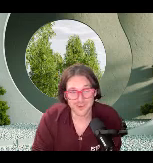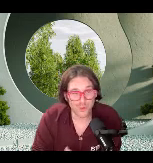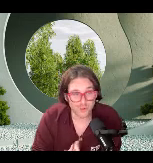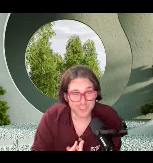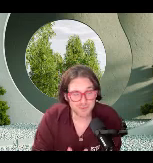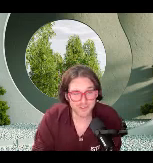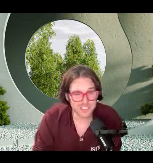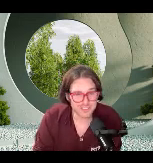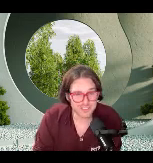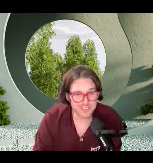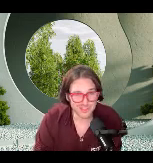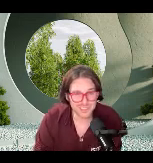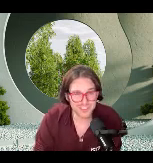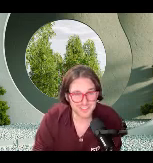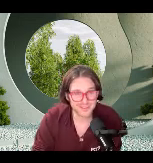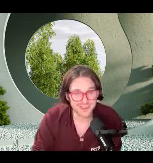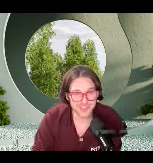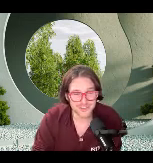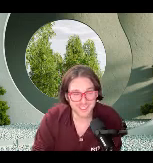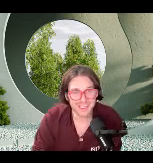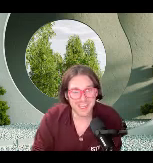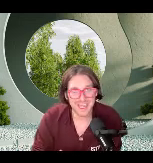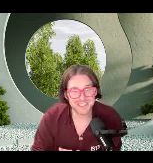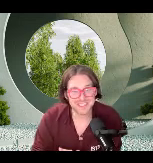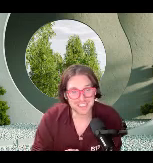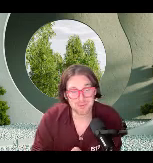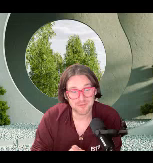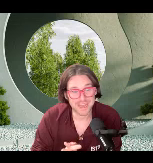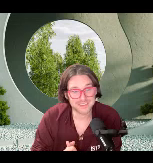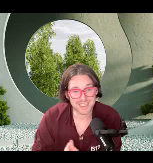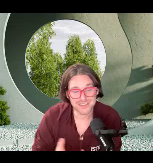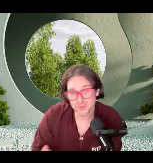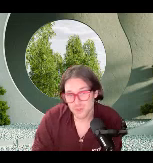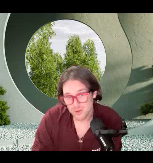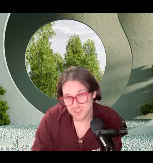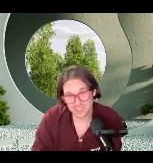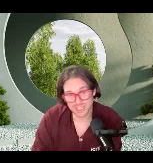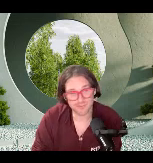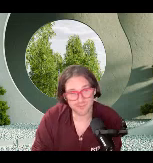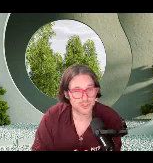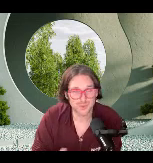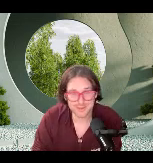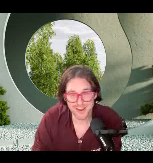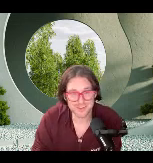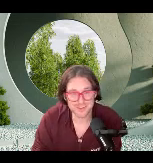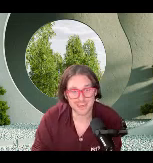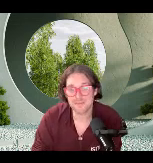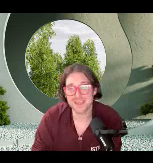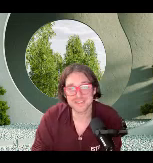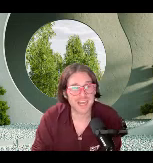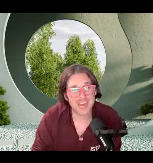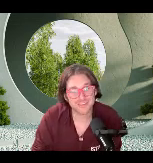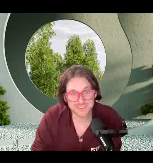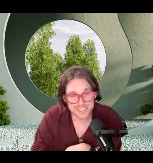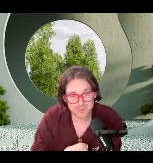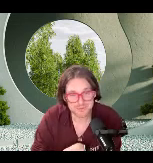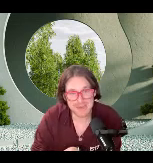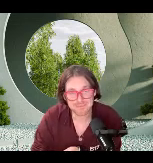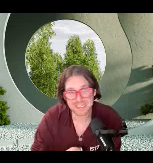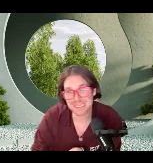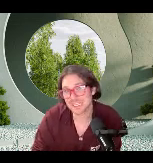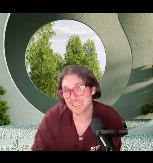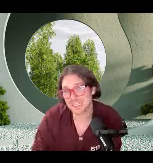we are one of the oldest professional learning organizations in the country. NCCE provides in-school coaching and virtual webinars and an amazing